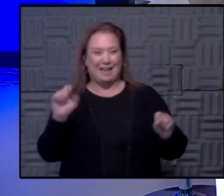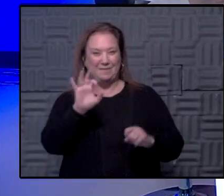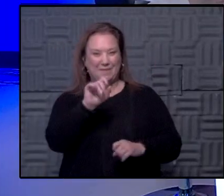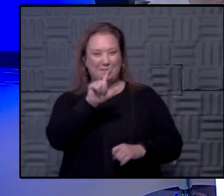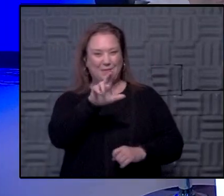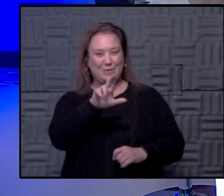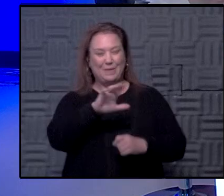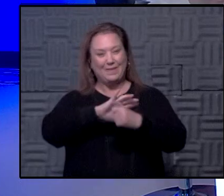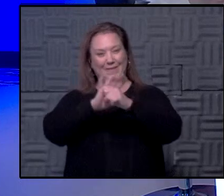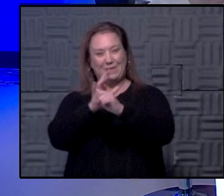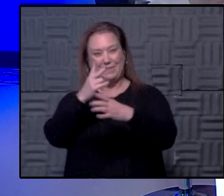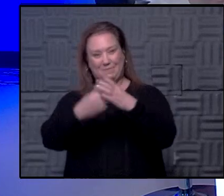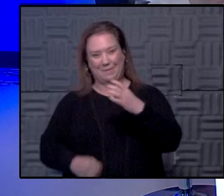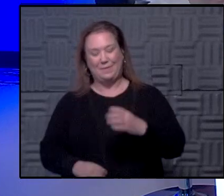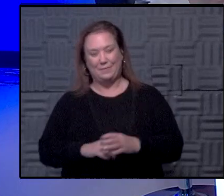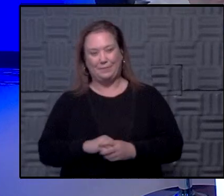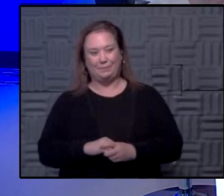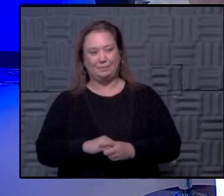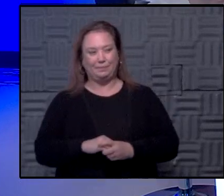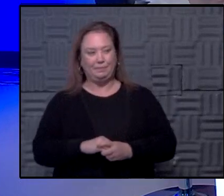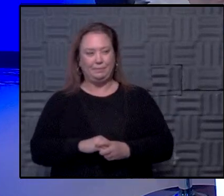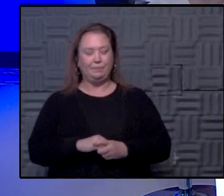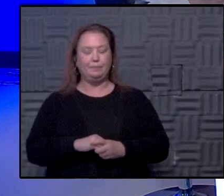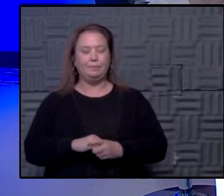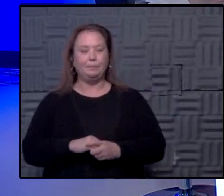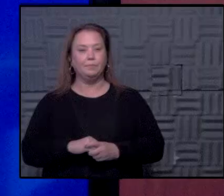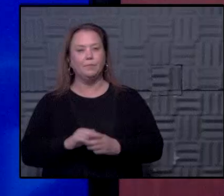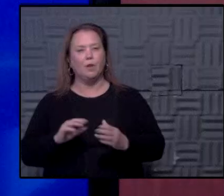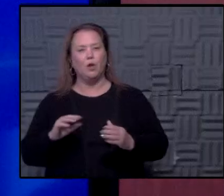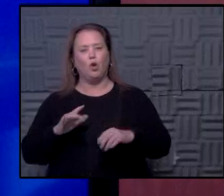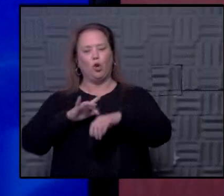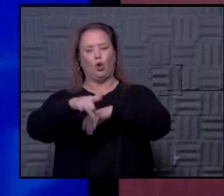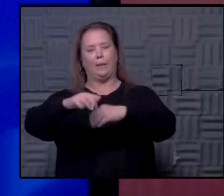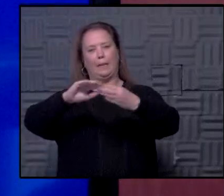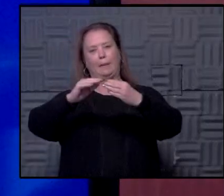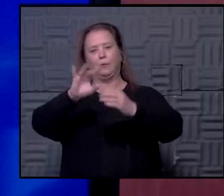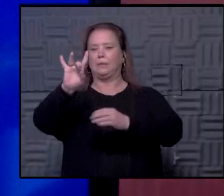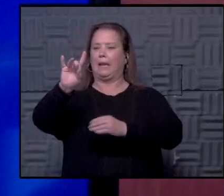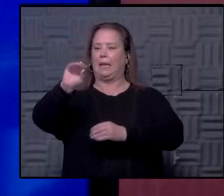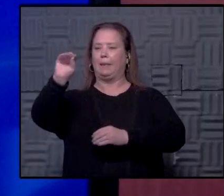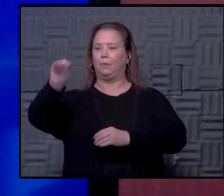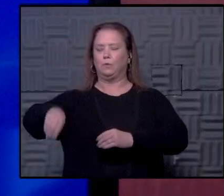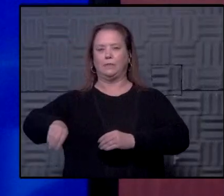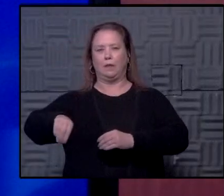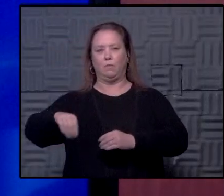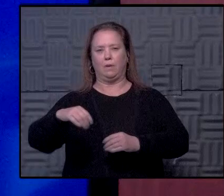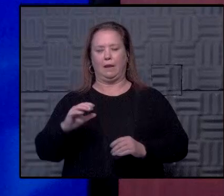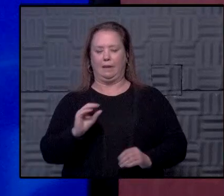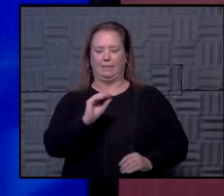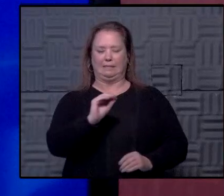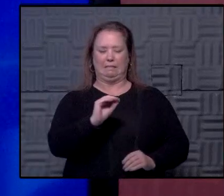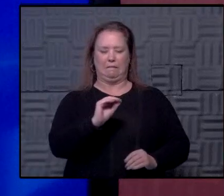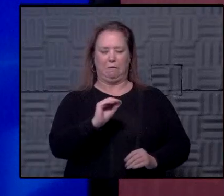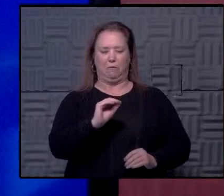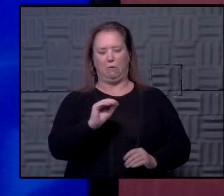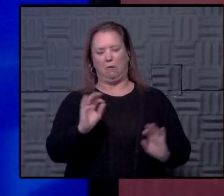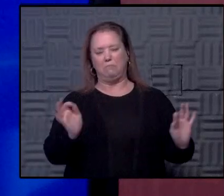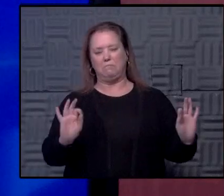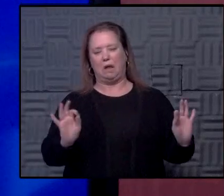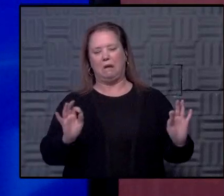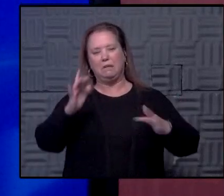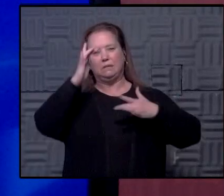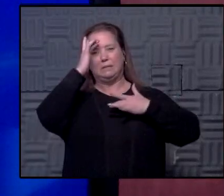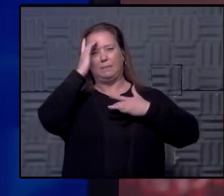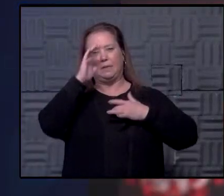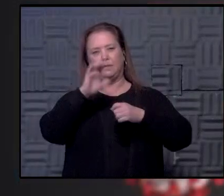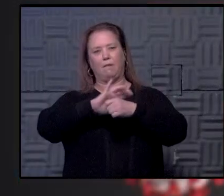influenza and COVID. Early estimates were that 80% of the population would have zero or mild symptoms of